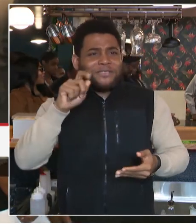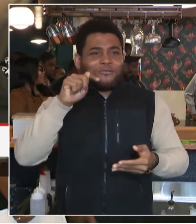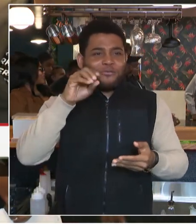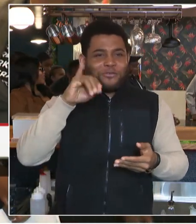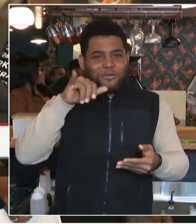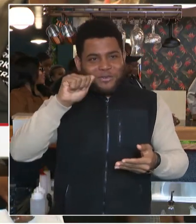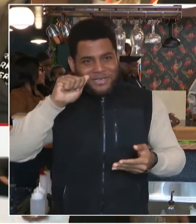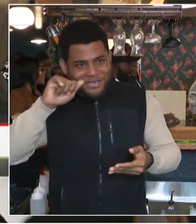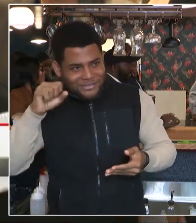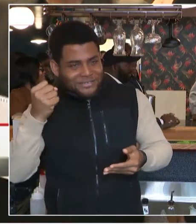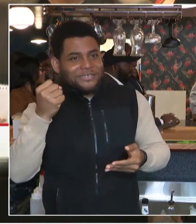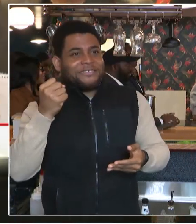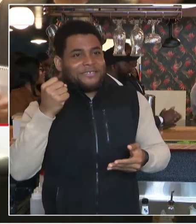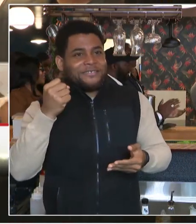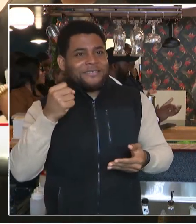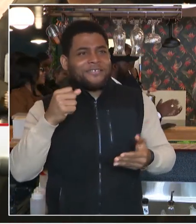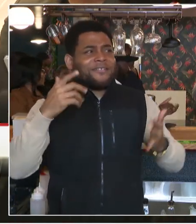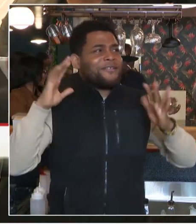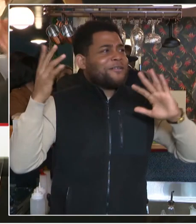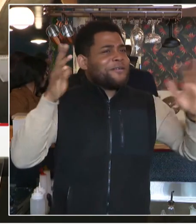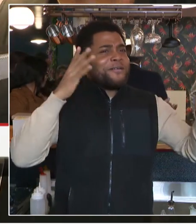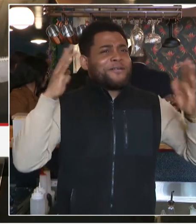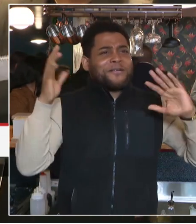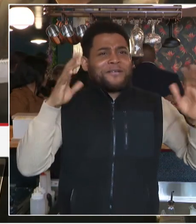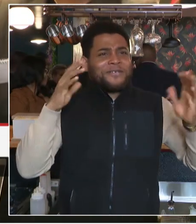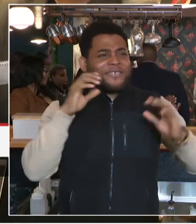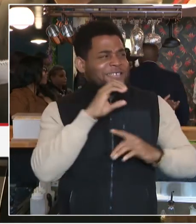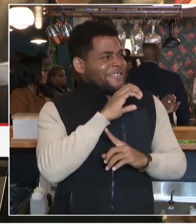Let's give Jeff a big round of applause.